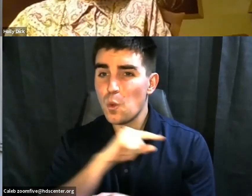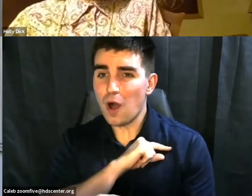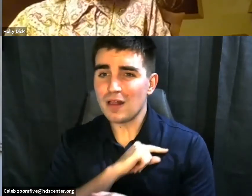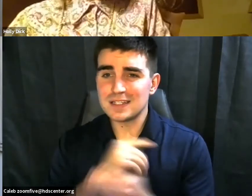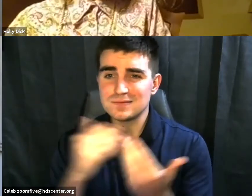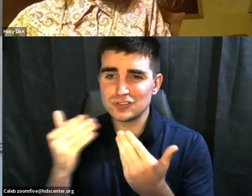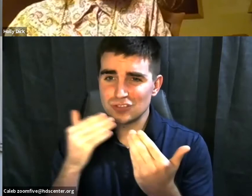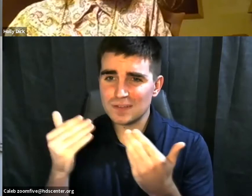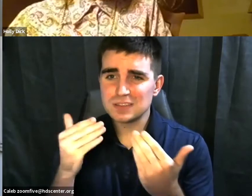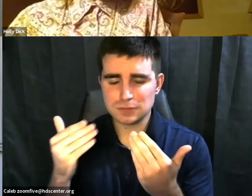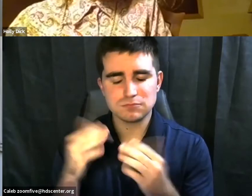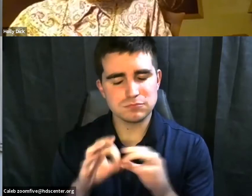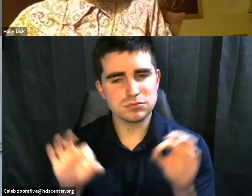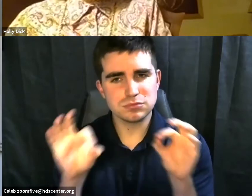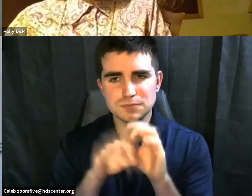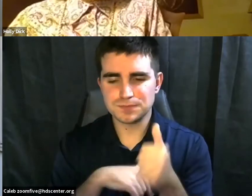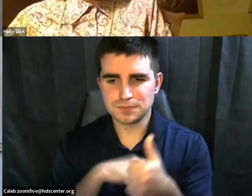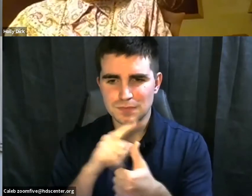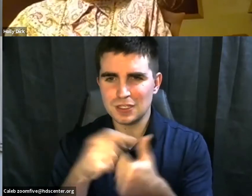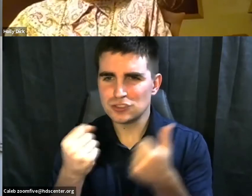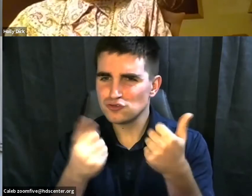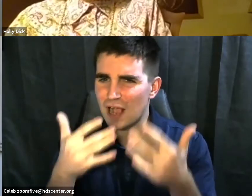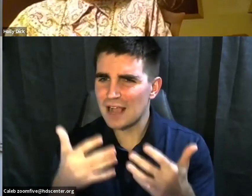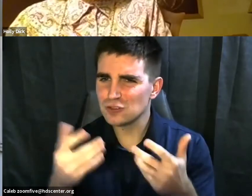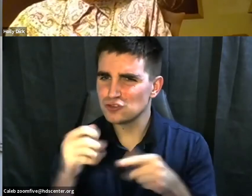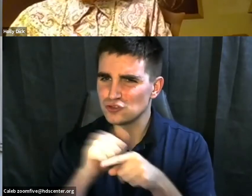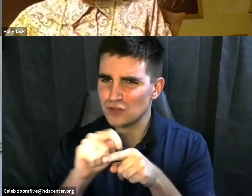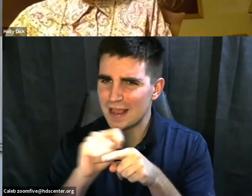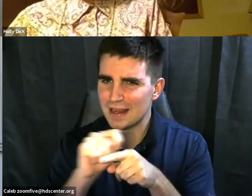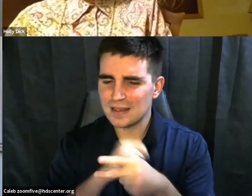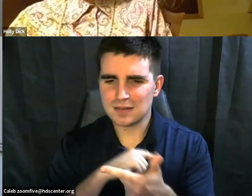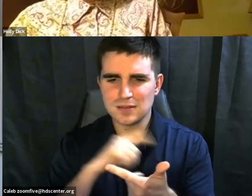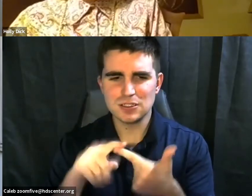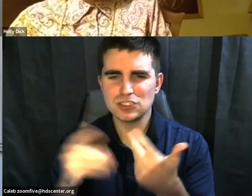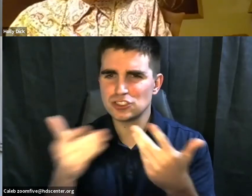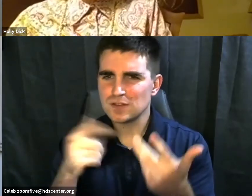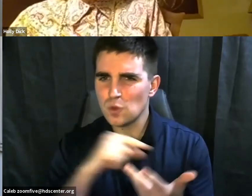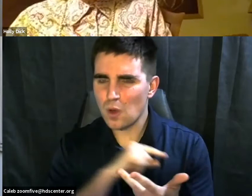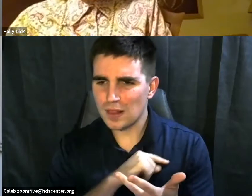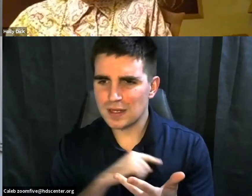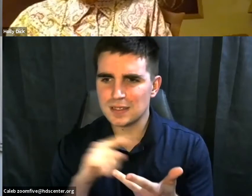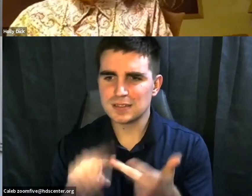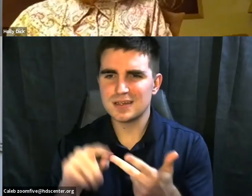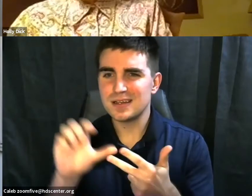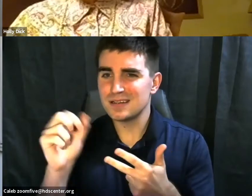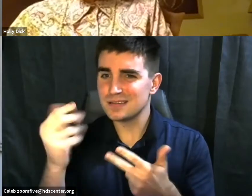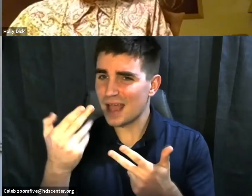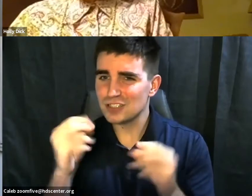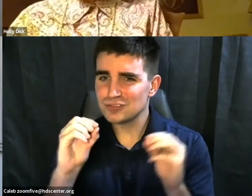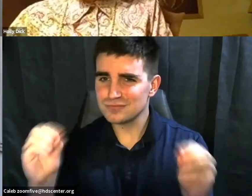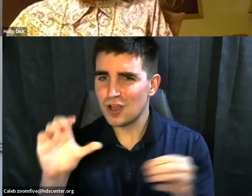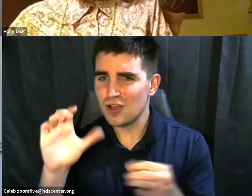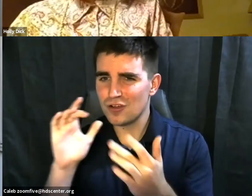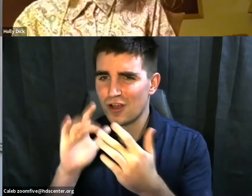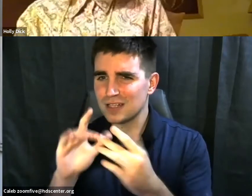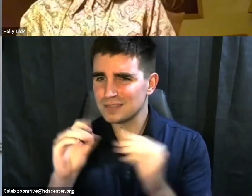of driver training, service quality. We have a cashless, contactless fare system, so we were way ahead of our